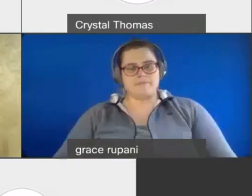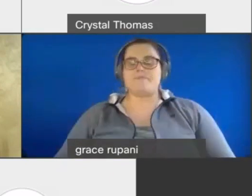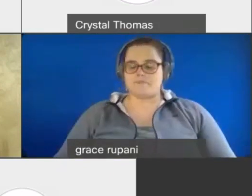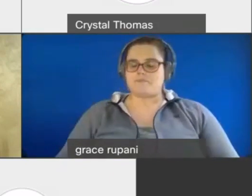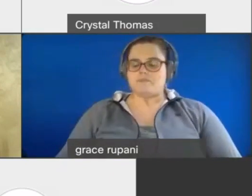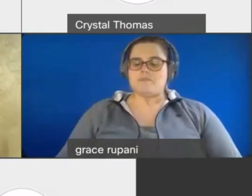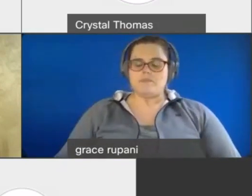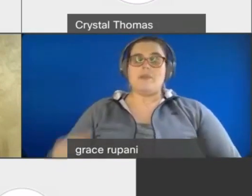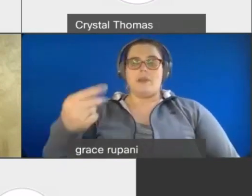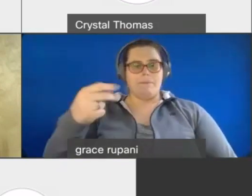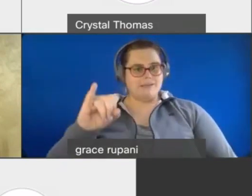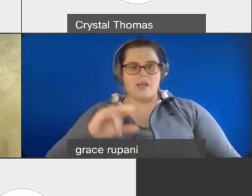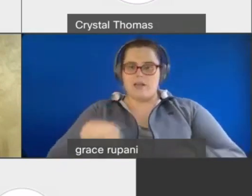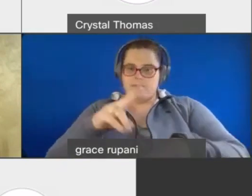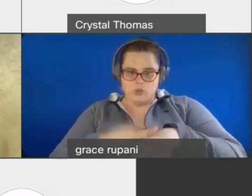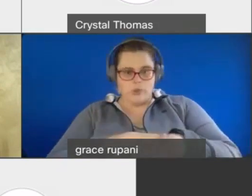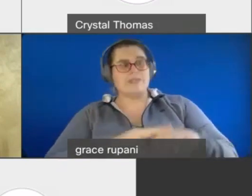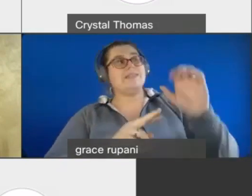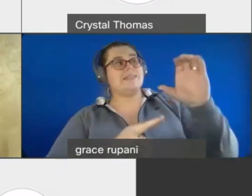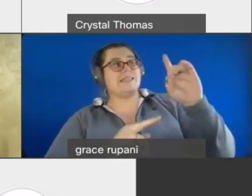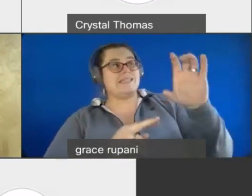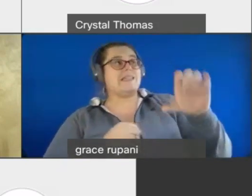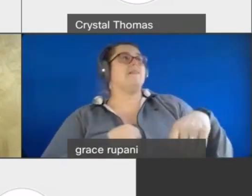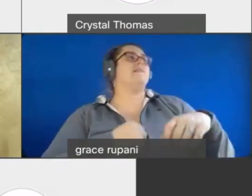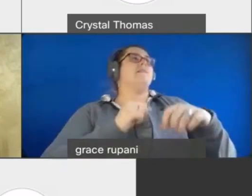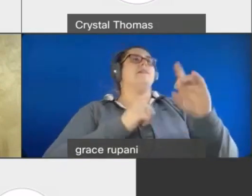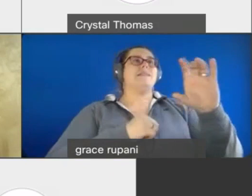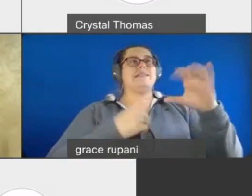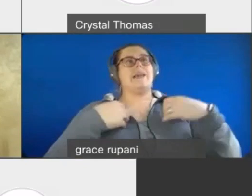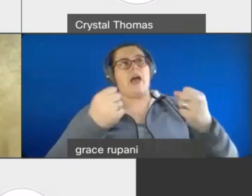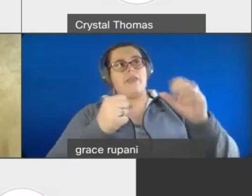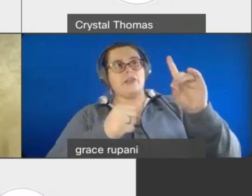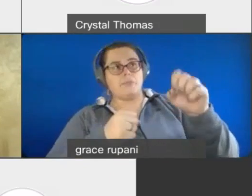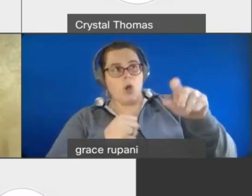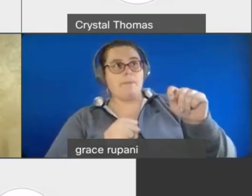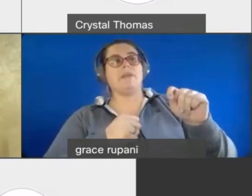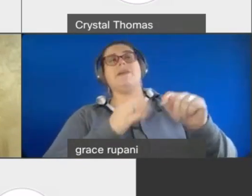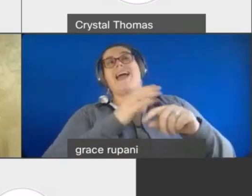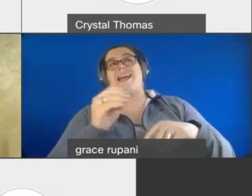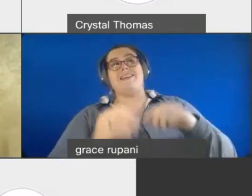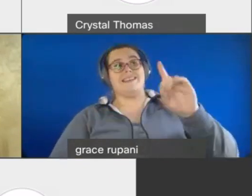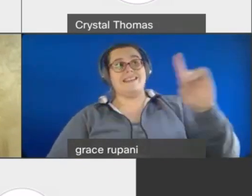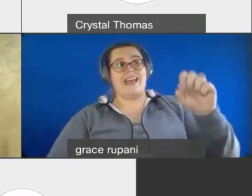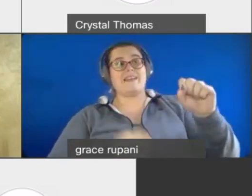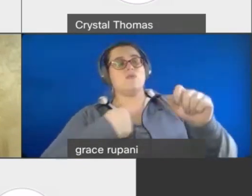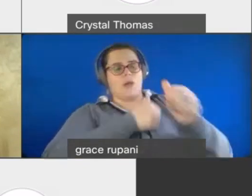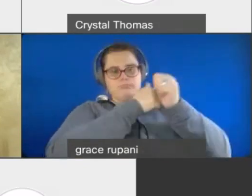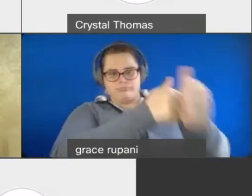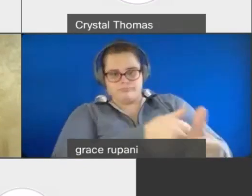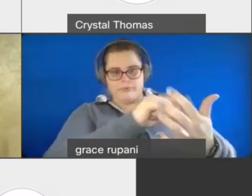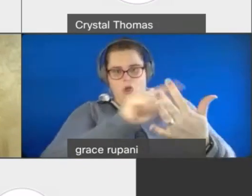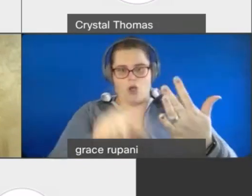guidelines from the CDC, DC Department of Health, and the DC Department on Disability Services. We have